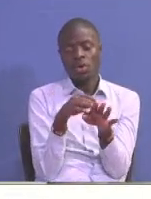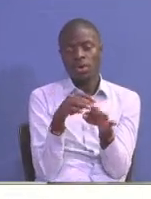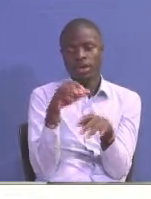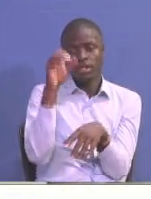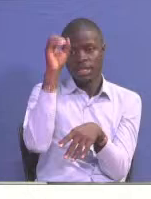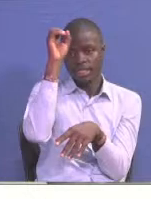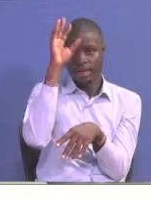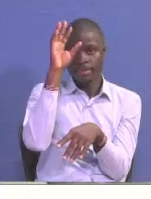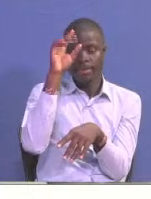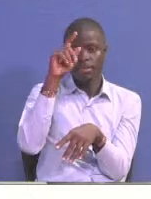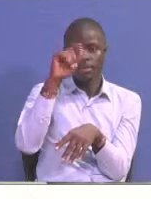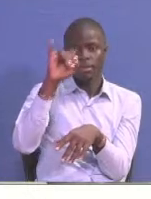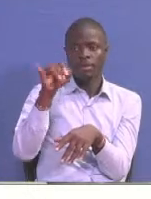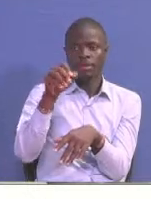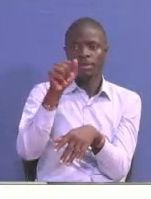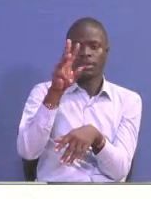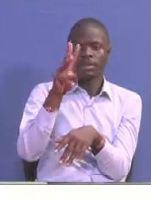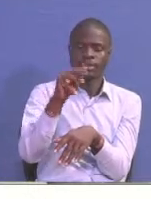jam.